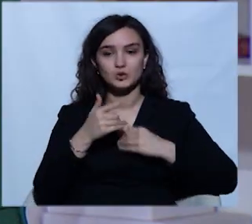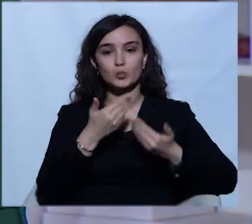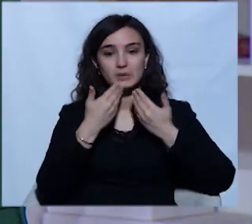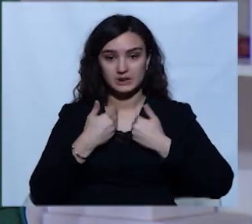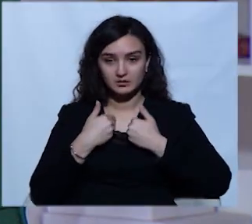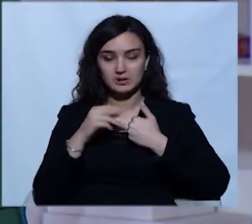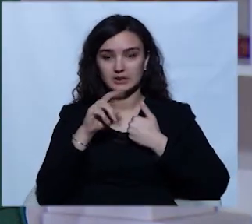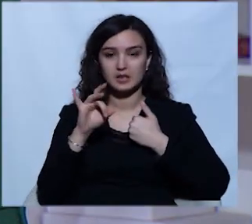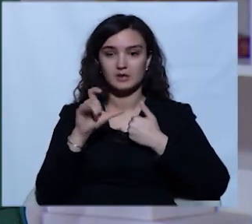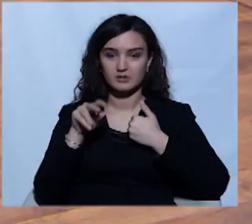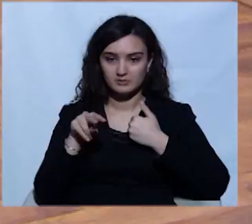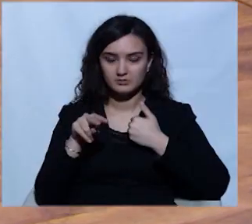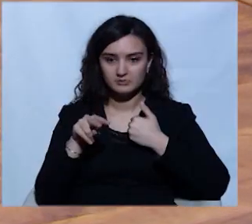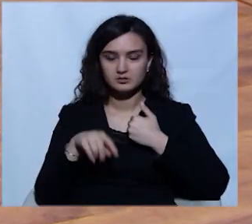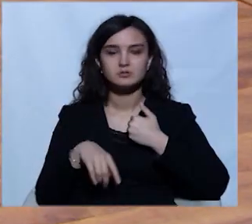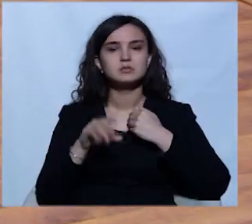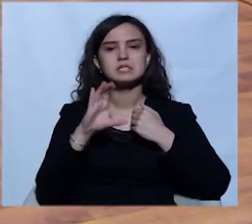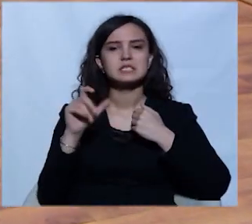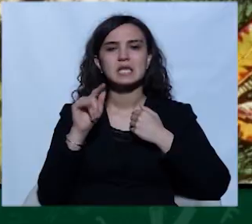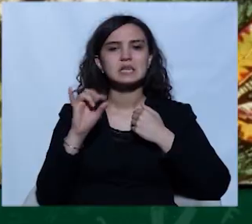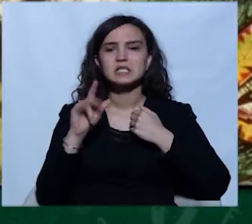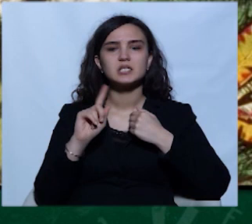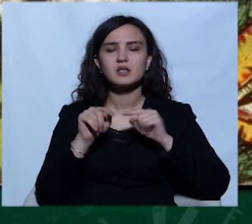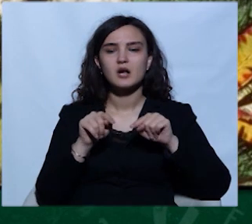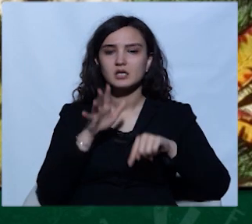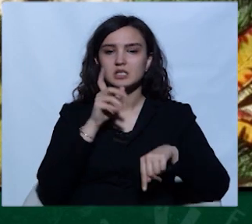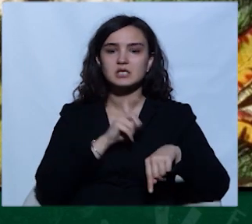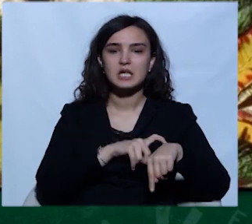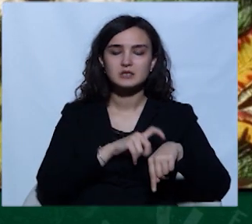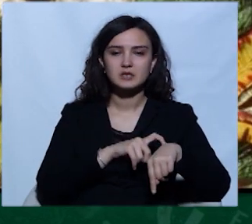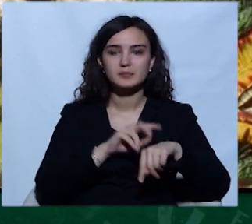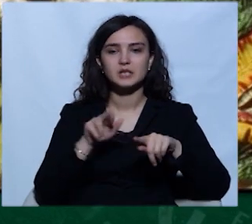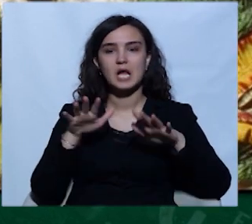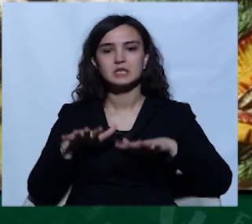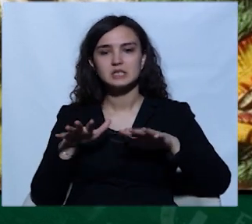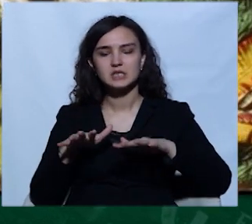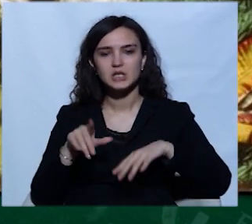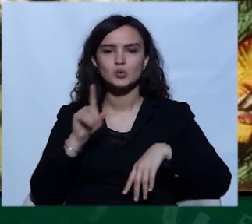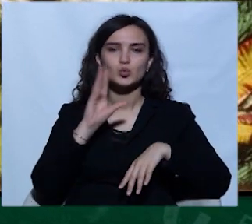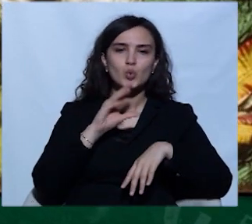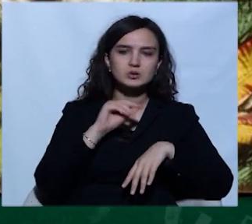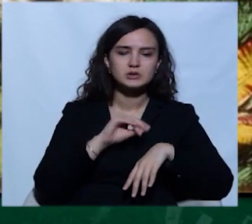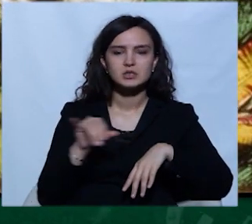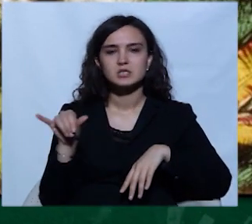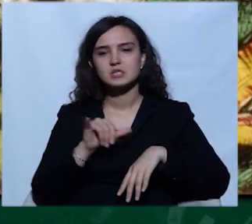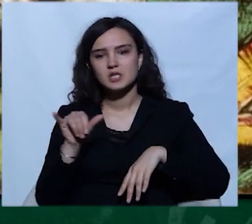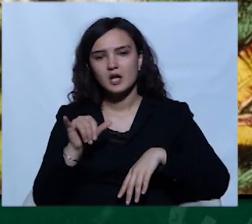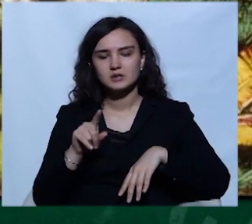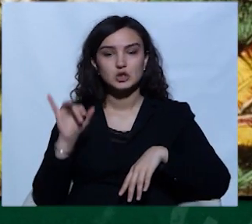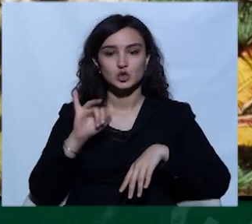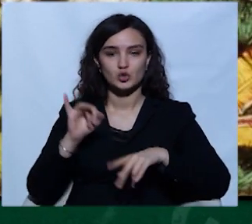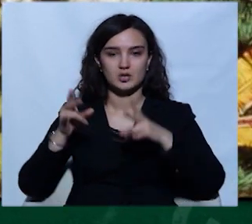Daryl. Setting is the time and place, or when and where, of the